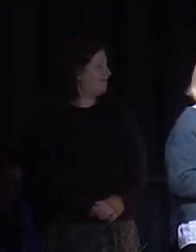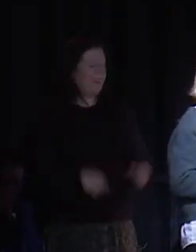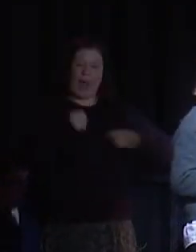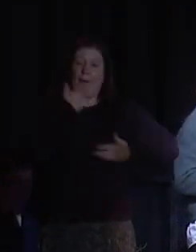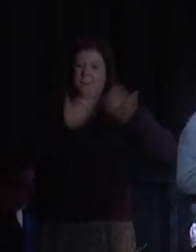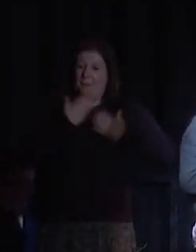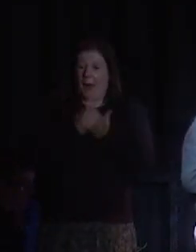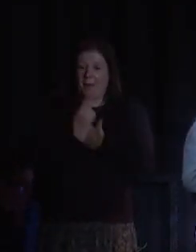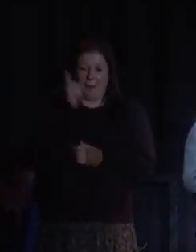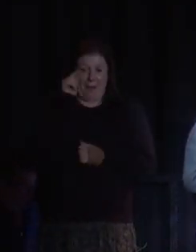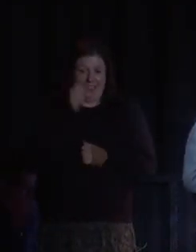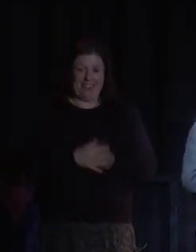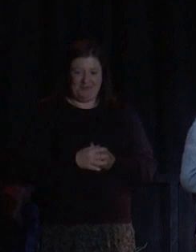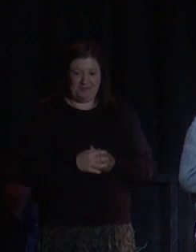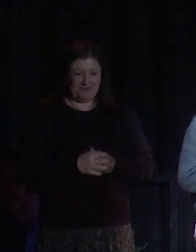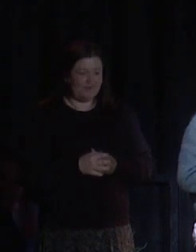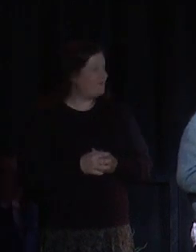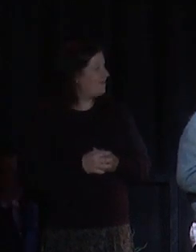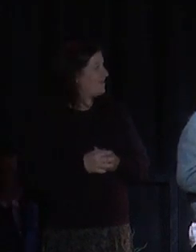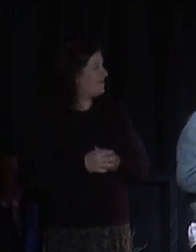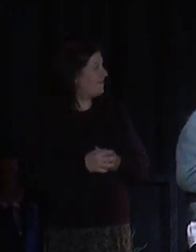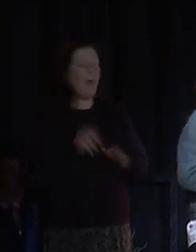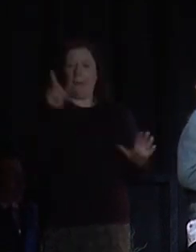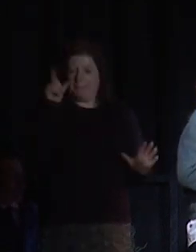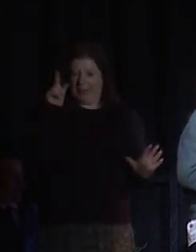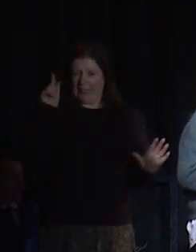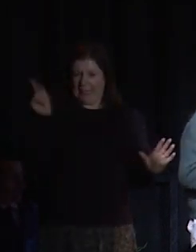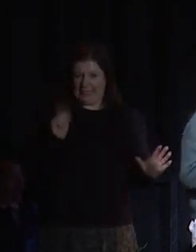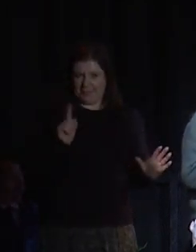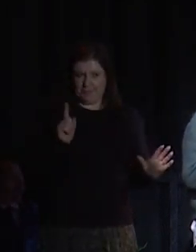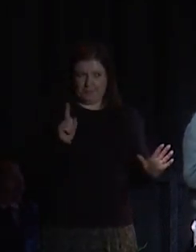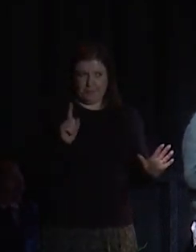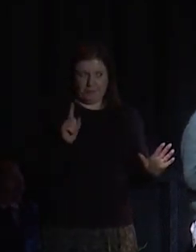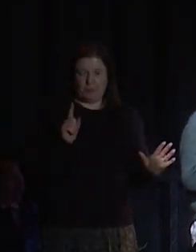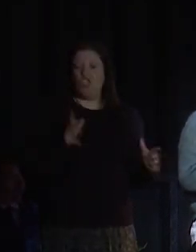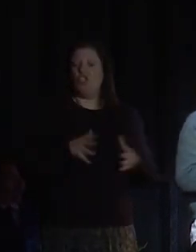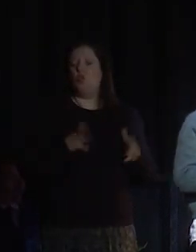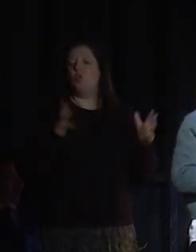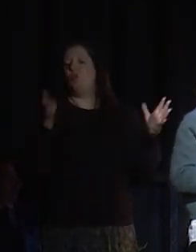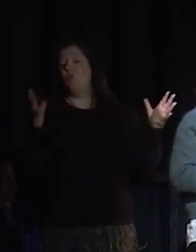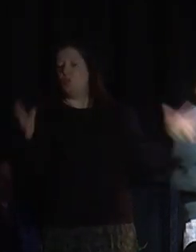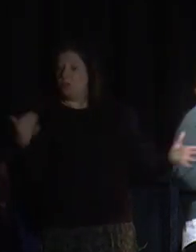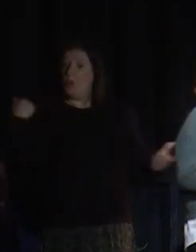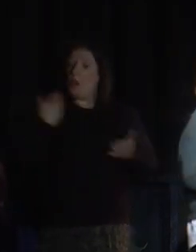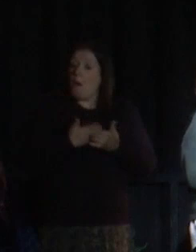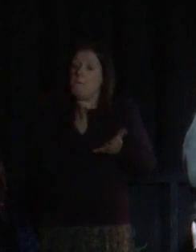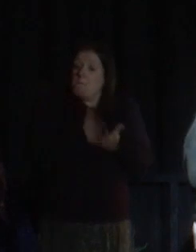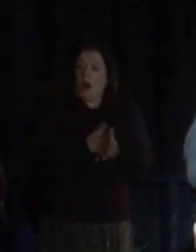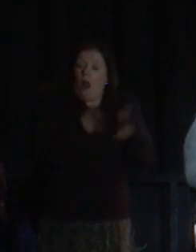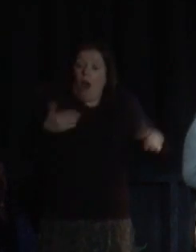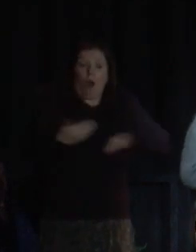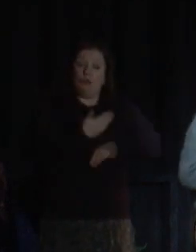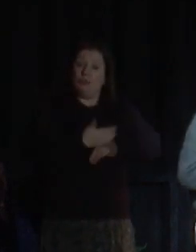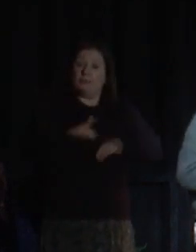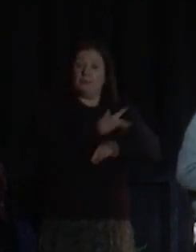here to talk to you about today. So Blink is huge. It's one of our largest pieces to